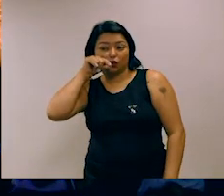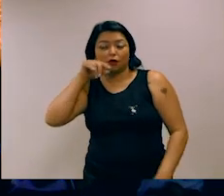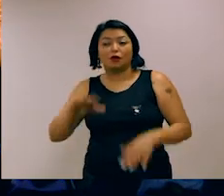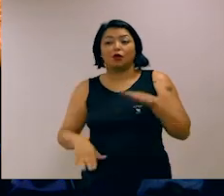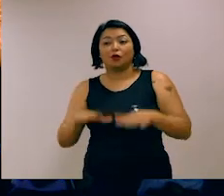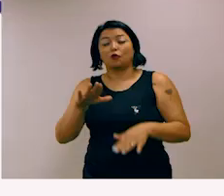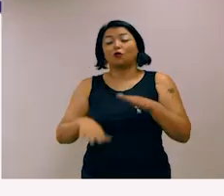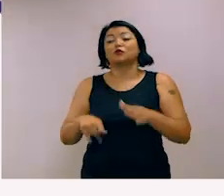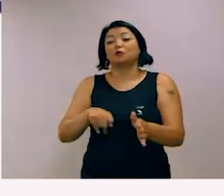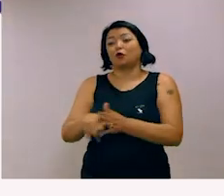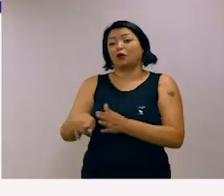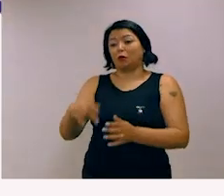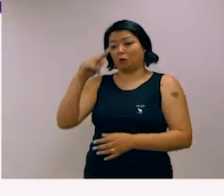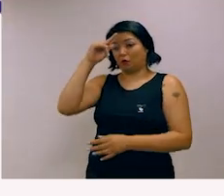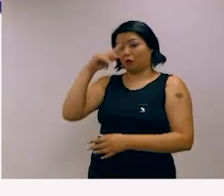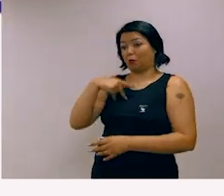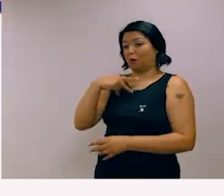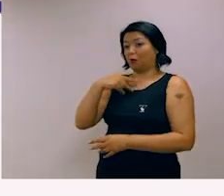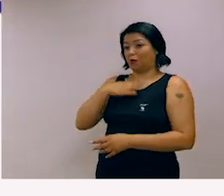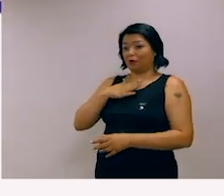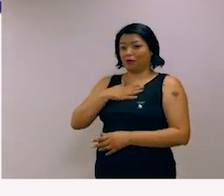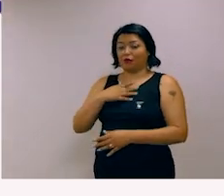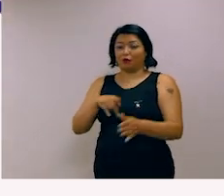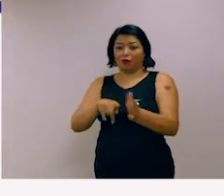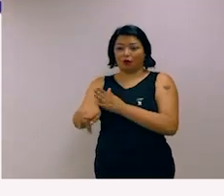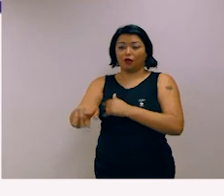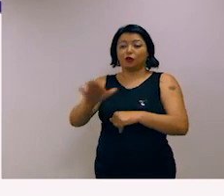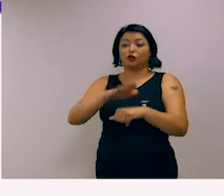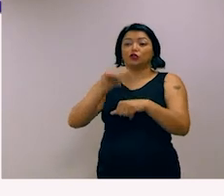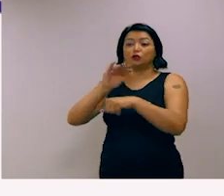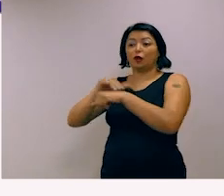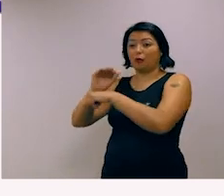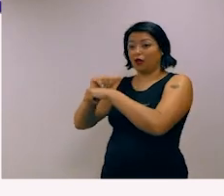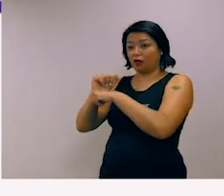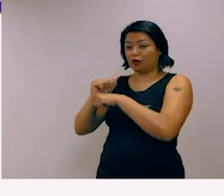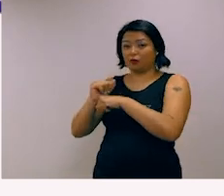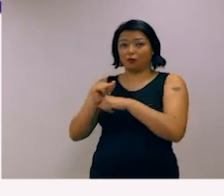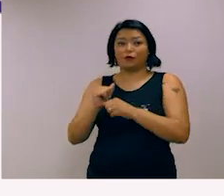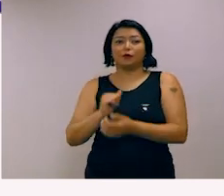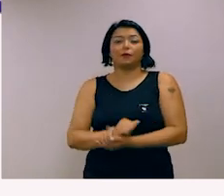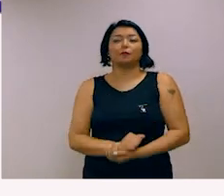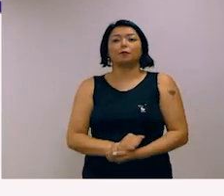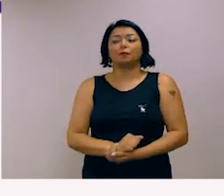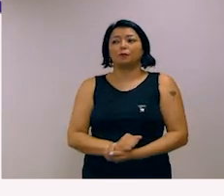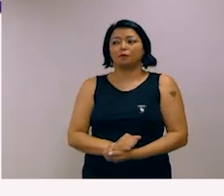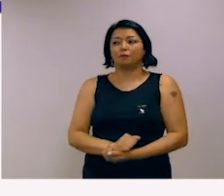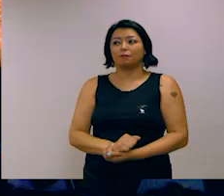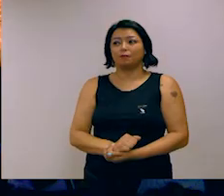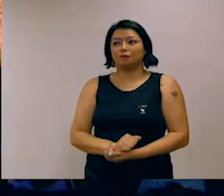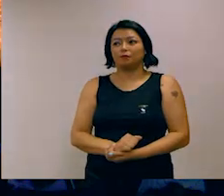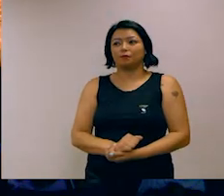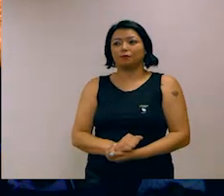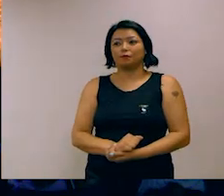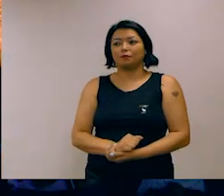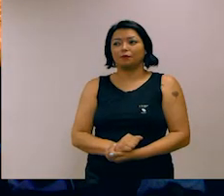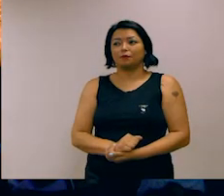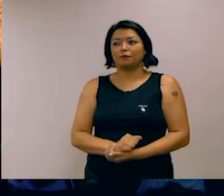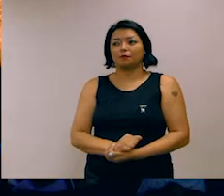on Twitter, but I'm going to ask some questions. So you called us, and this is very interesting.